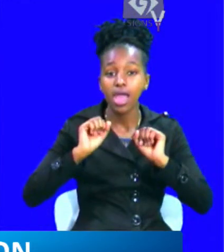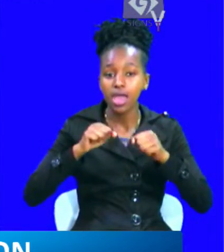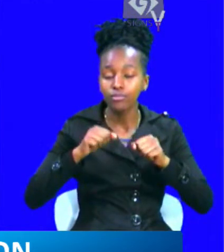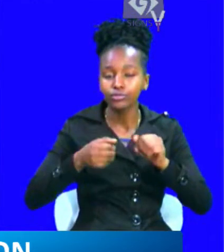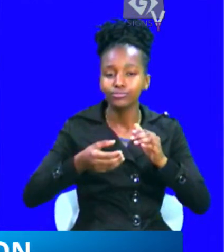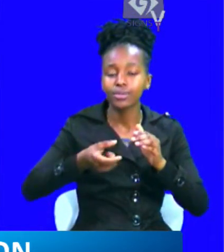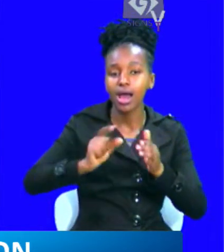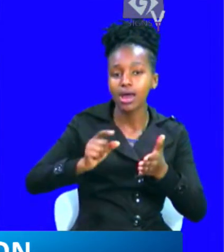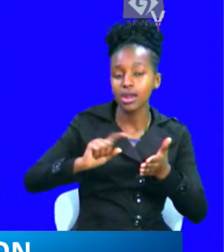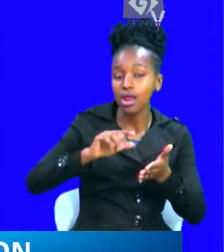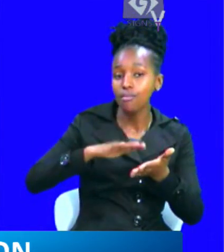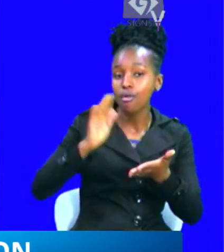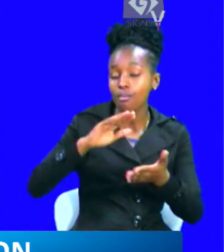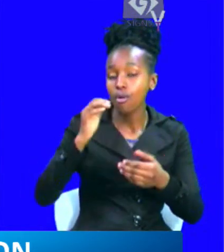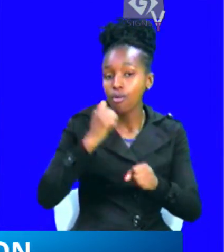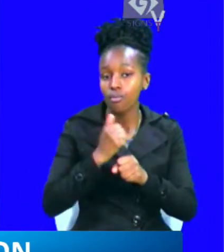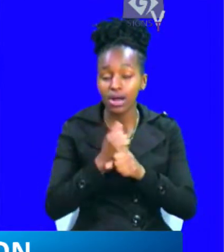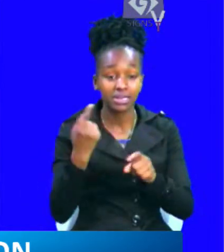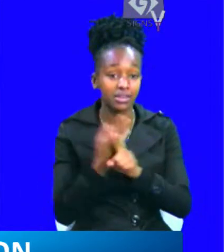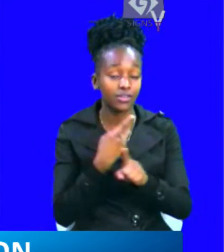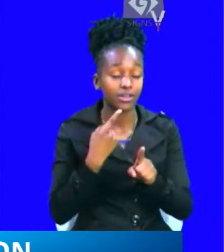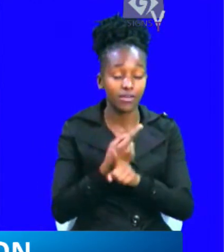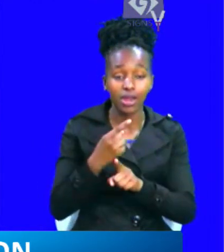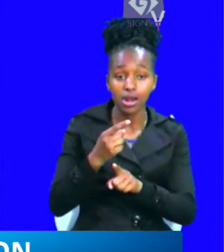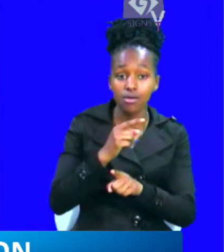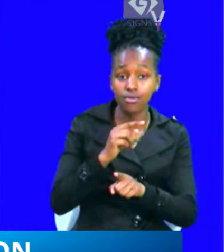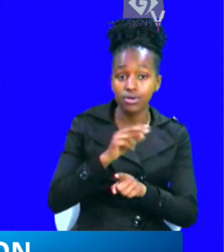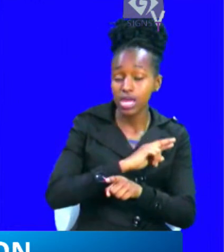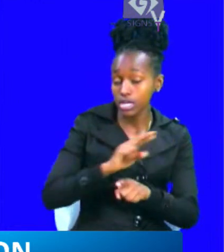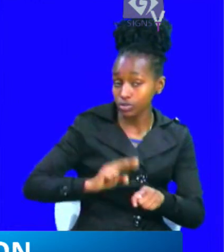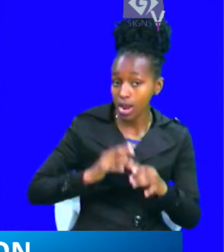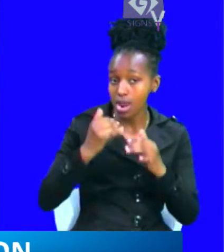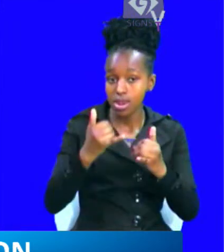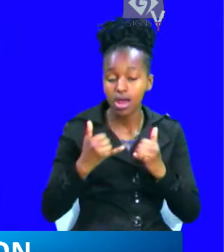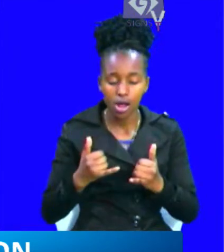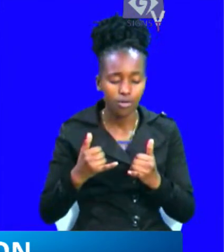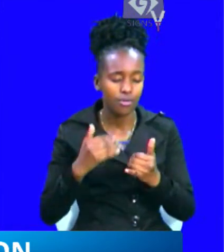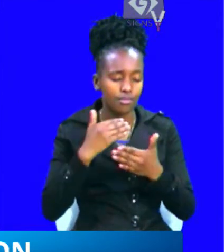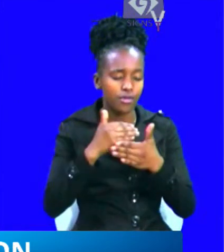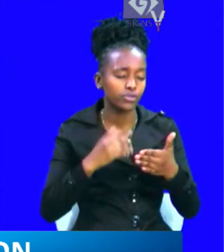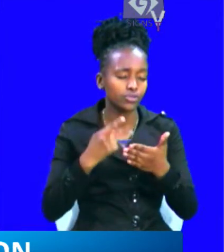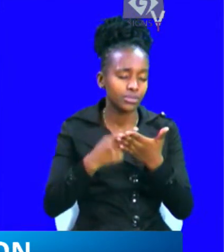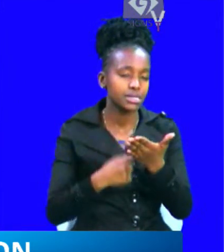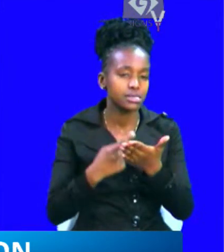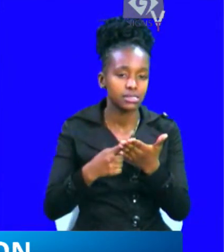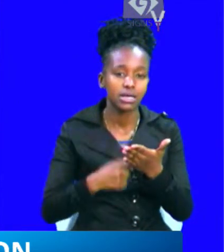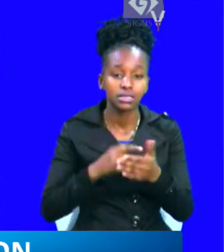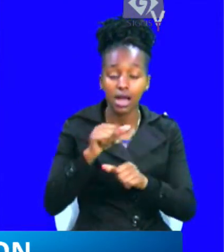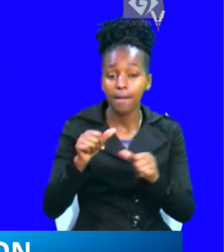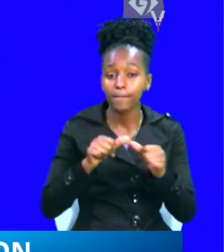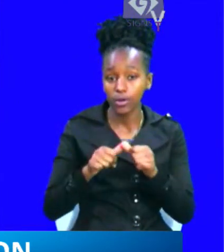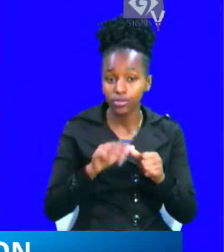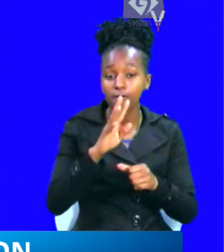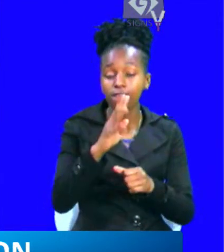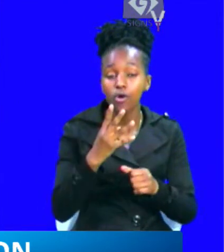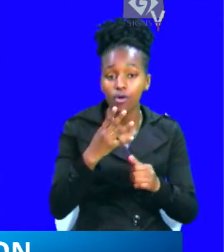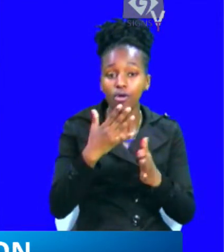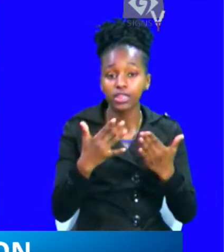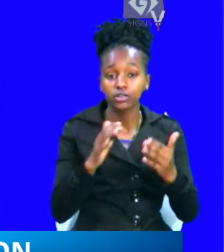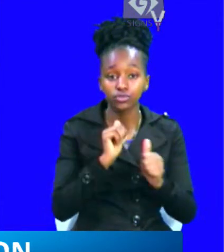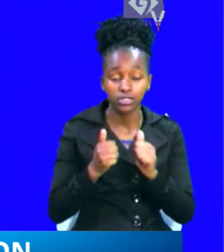to other regions. So we've talked extensively about the 4 pillars that they work around, which